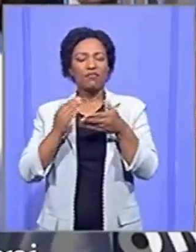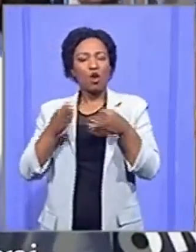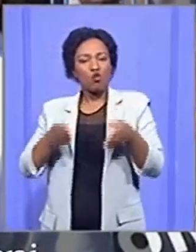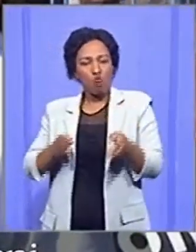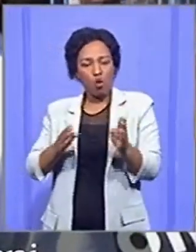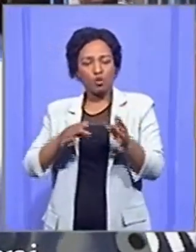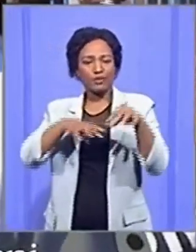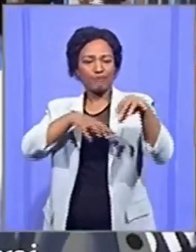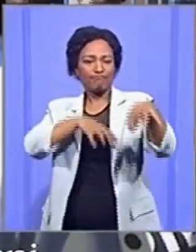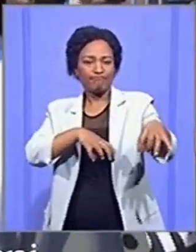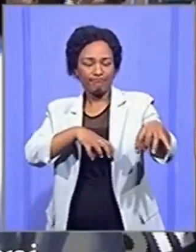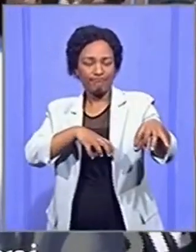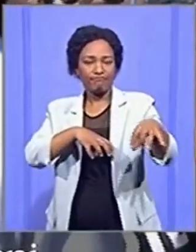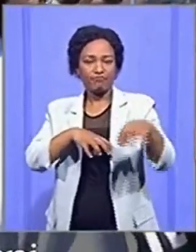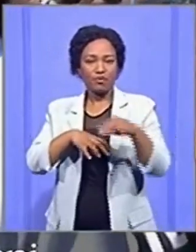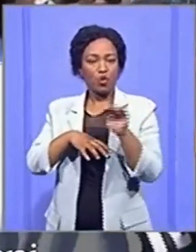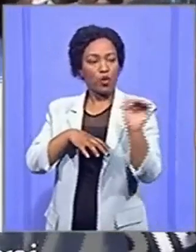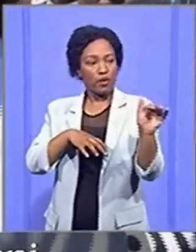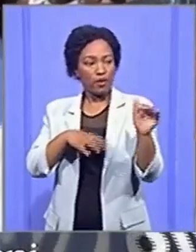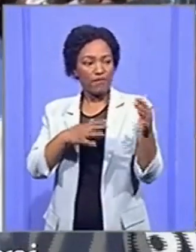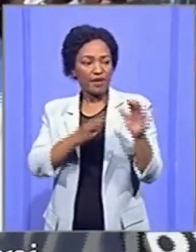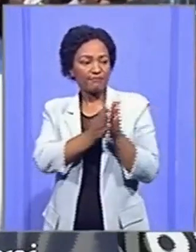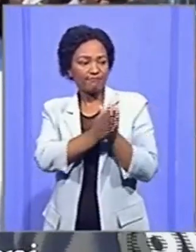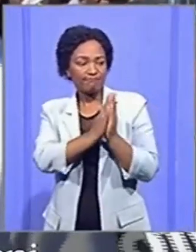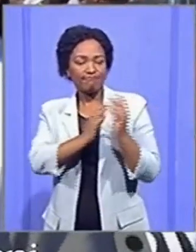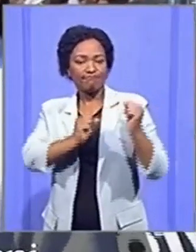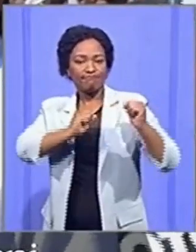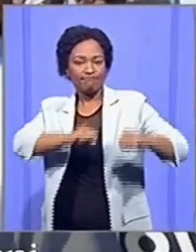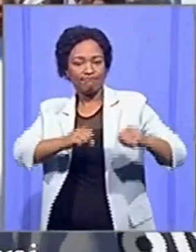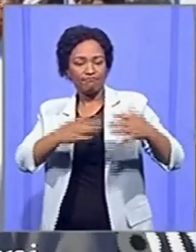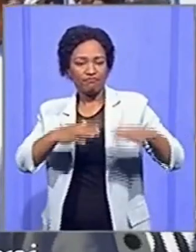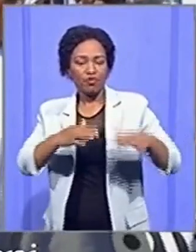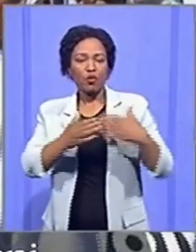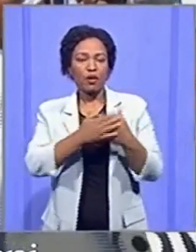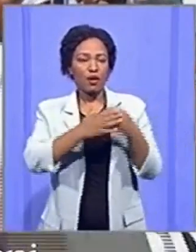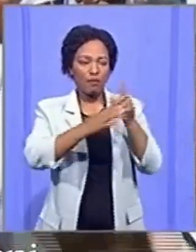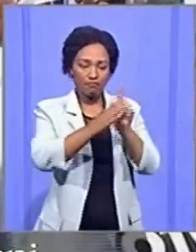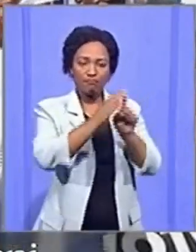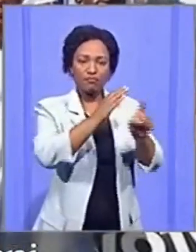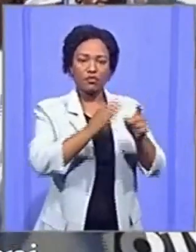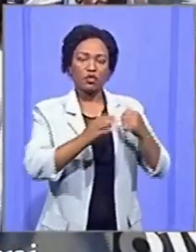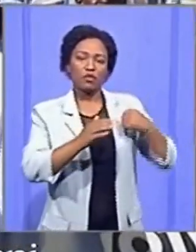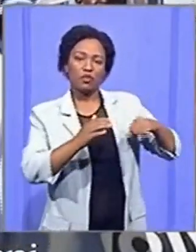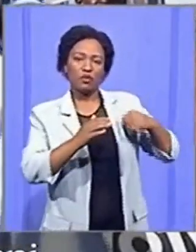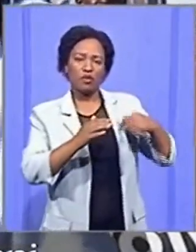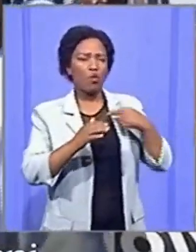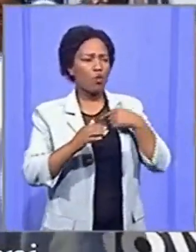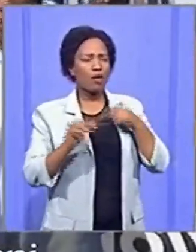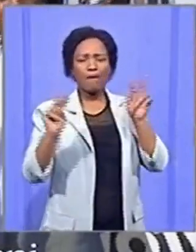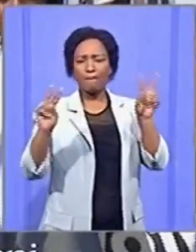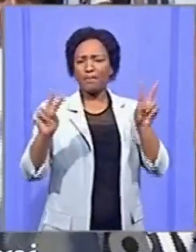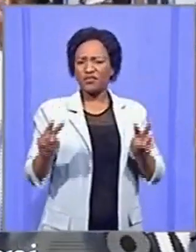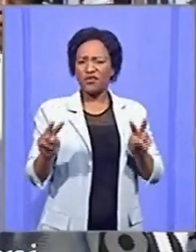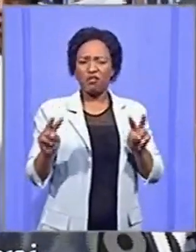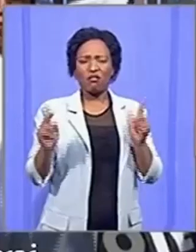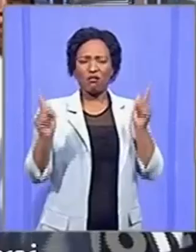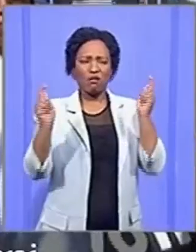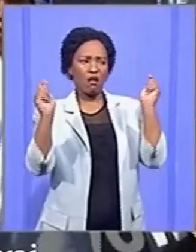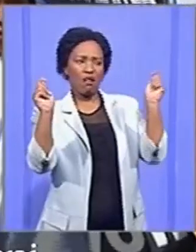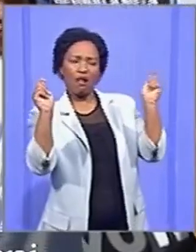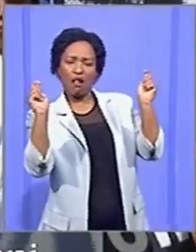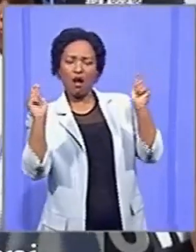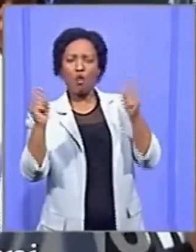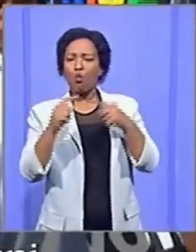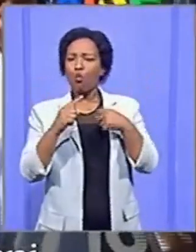had asked for permission to be allowed onto the municipal precinct. We always have a very peaceful picket. We don't cause